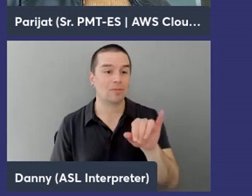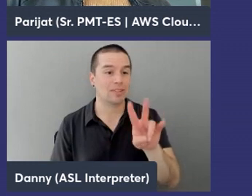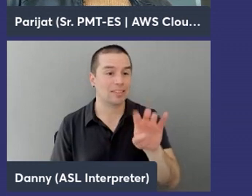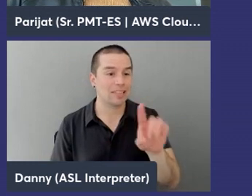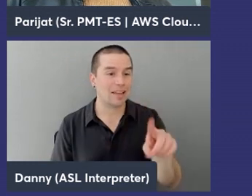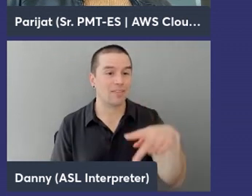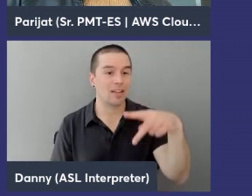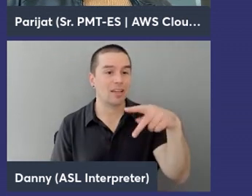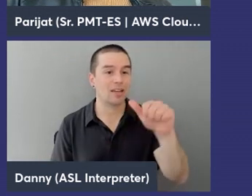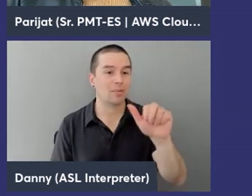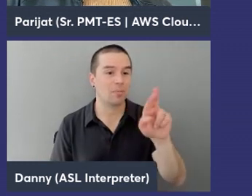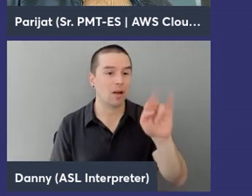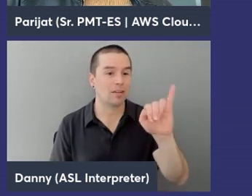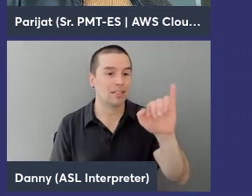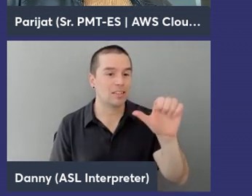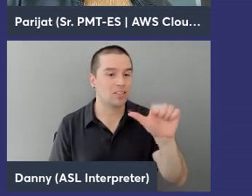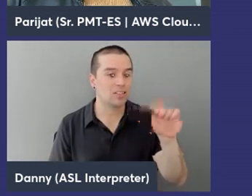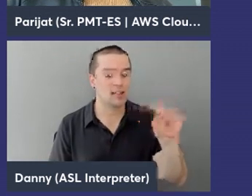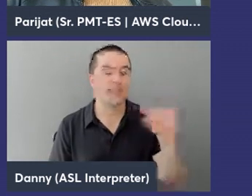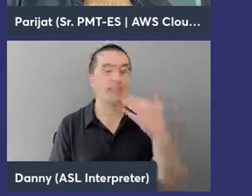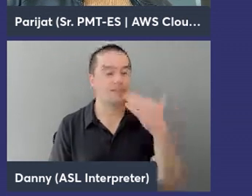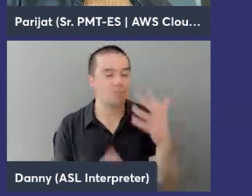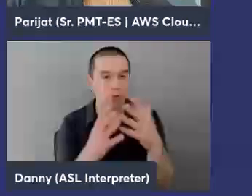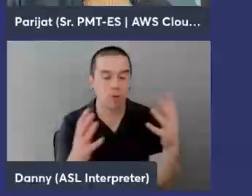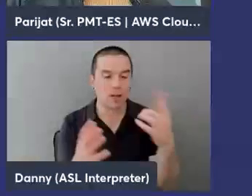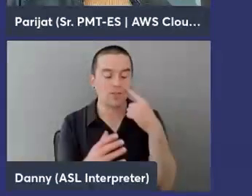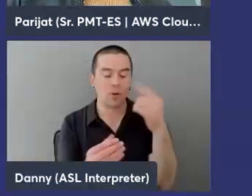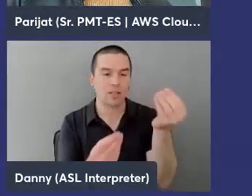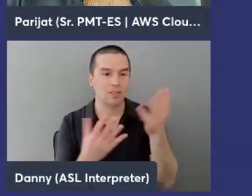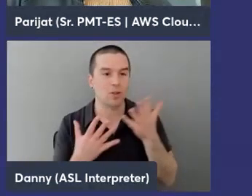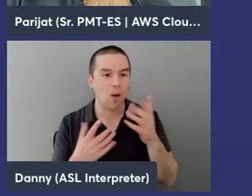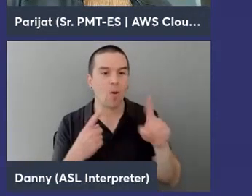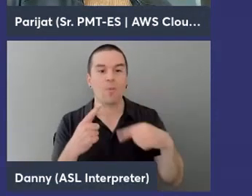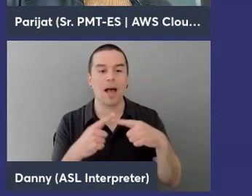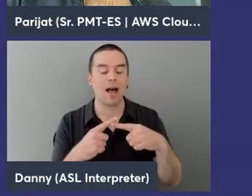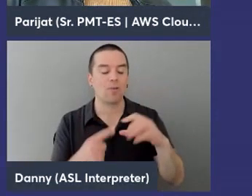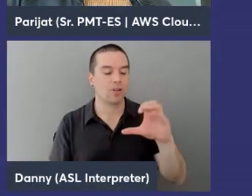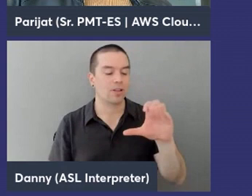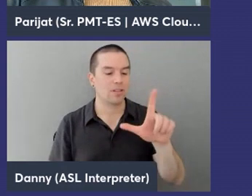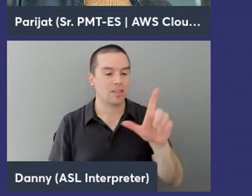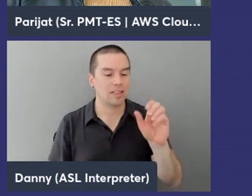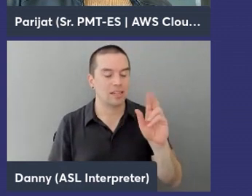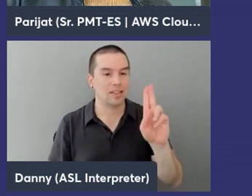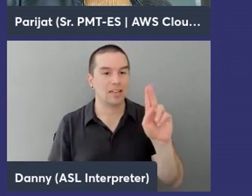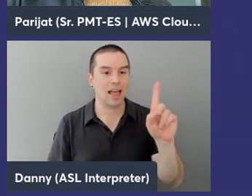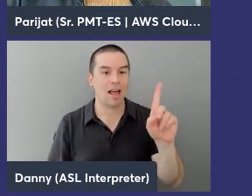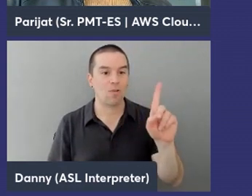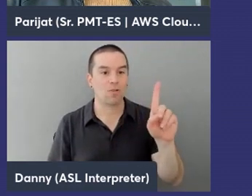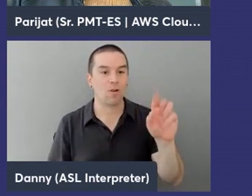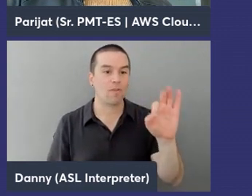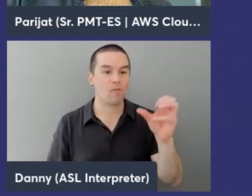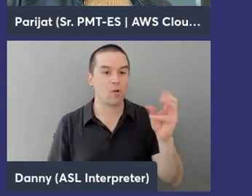for telling us all about the CloudFormation Linter tool. This is really exciting. I'm sure a lot of people are going to start using it.